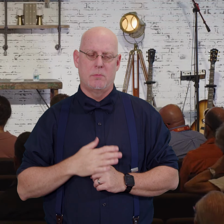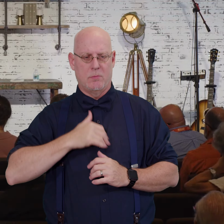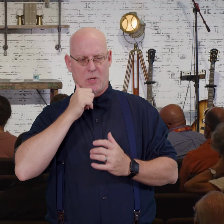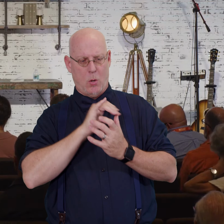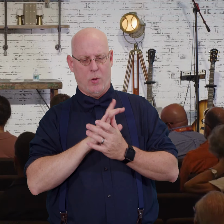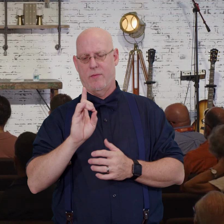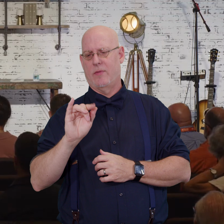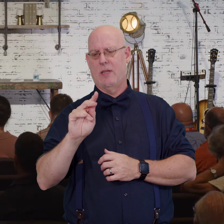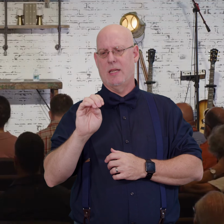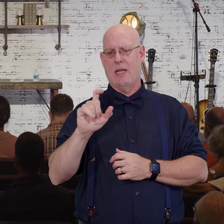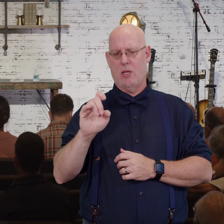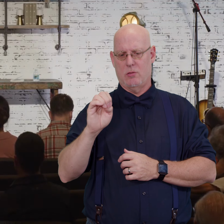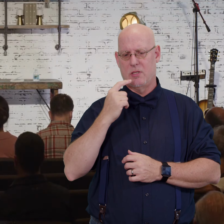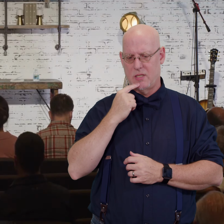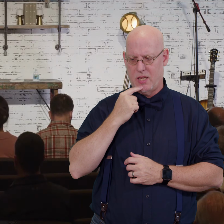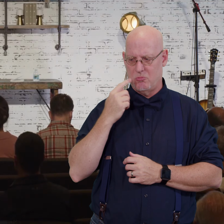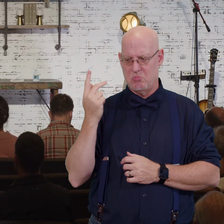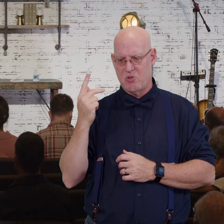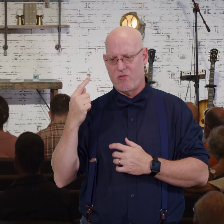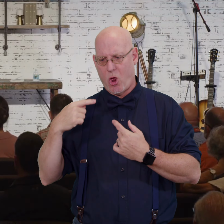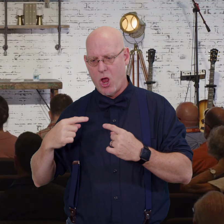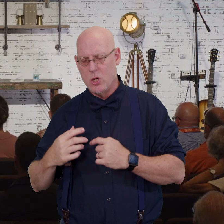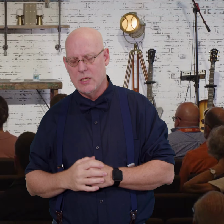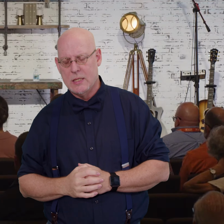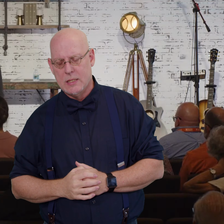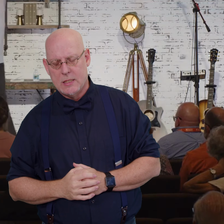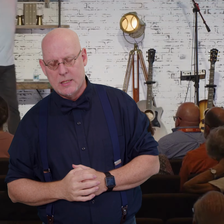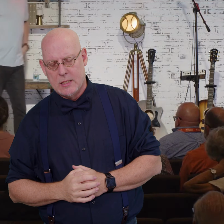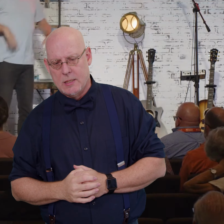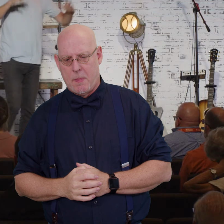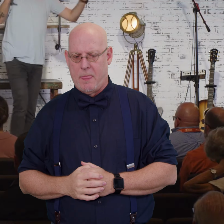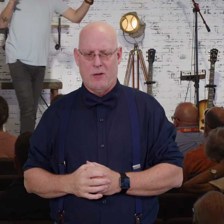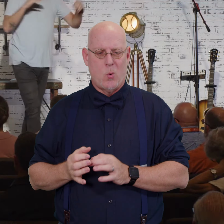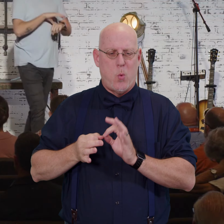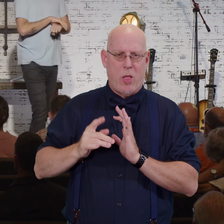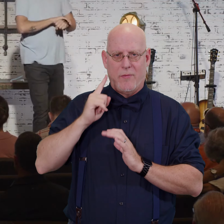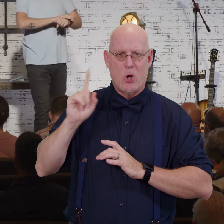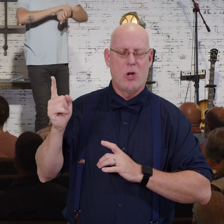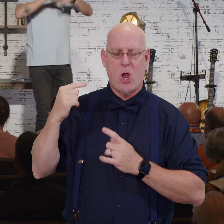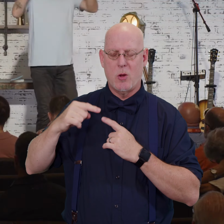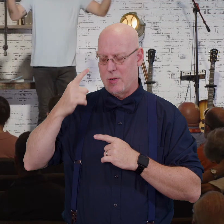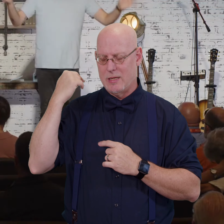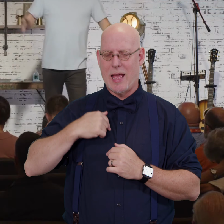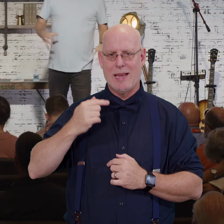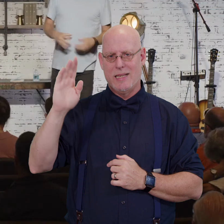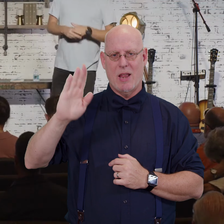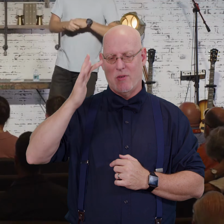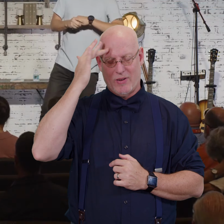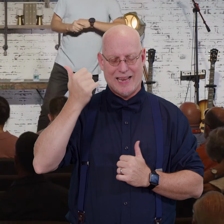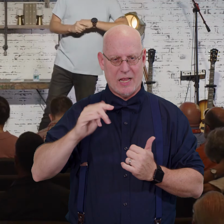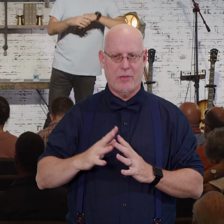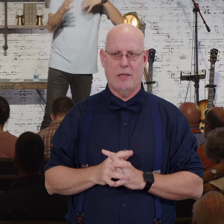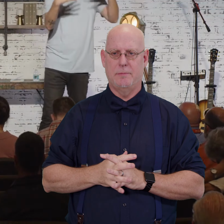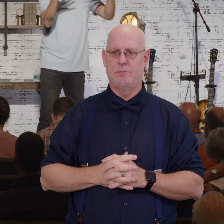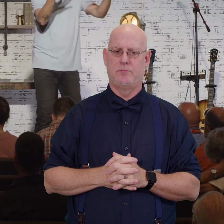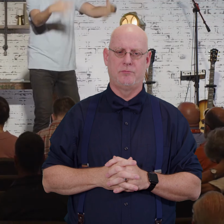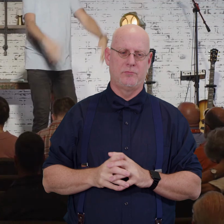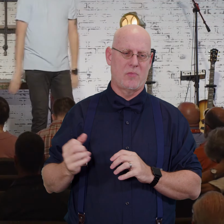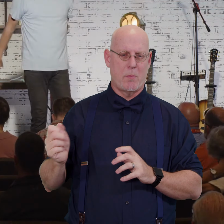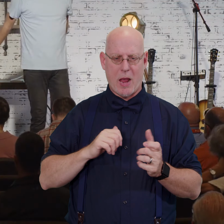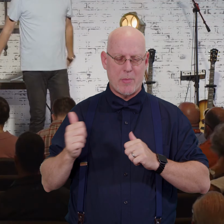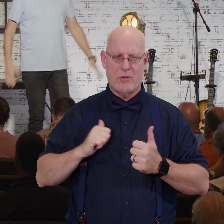my wife Danielle says, when we get in arguments, that it's pointless for her to argue because I never forget anything. We just keep